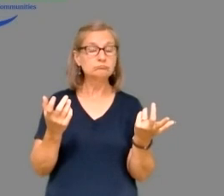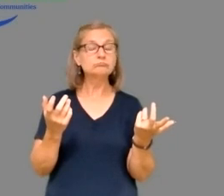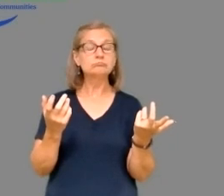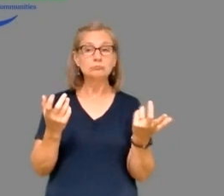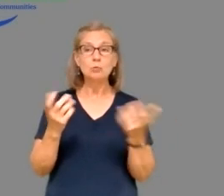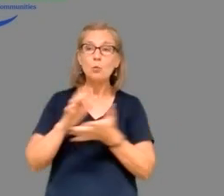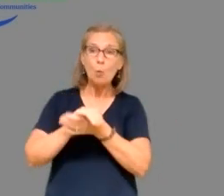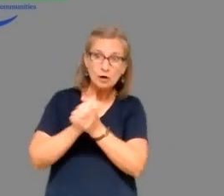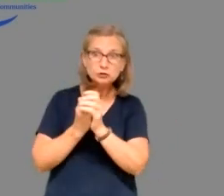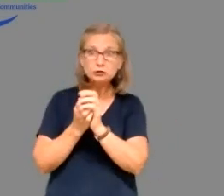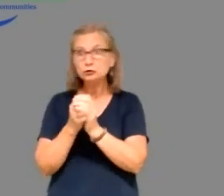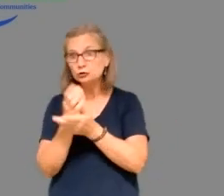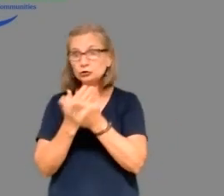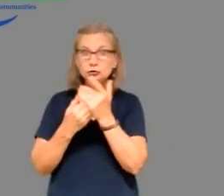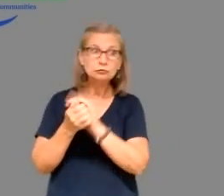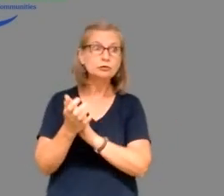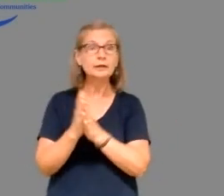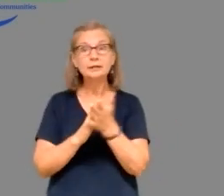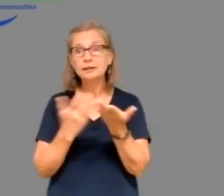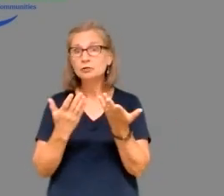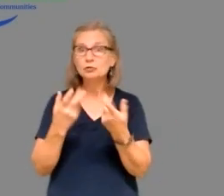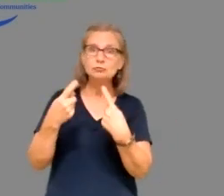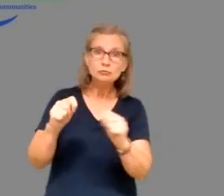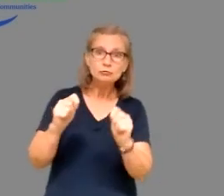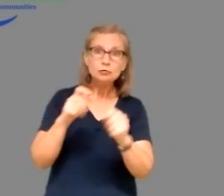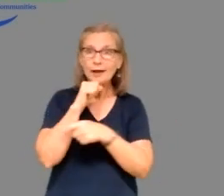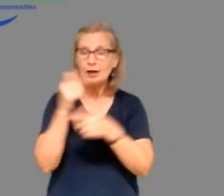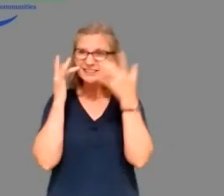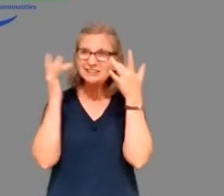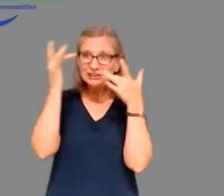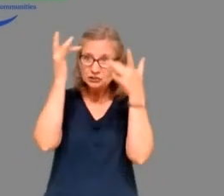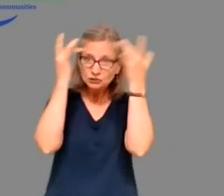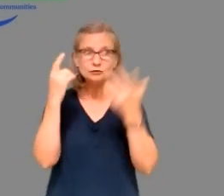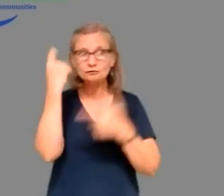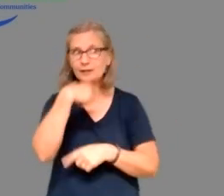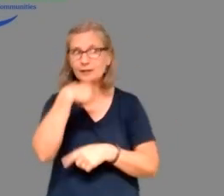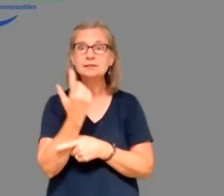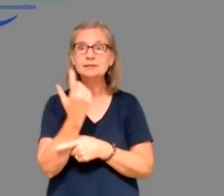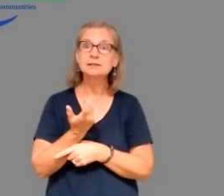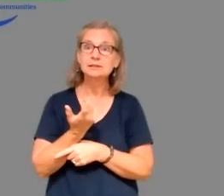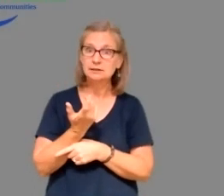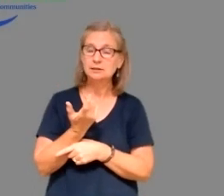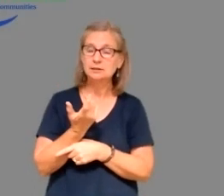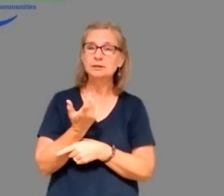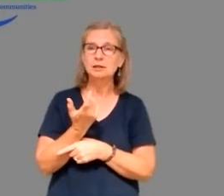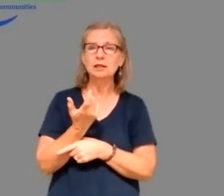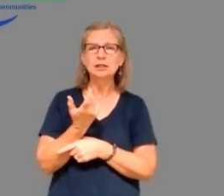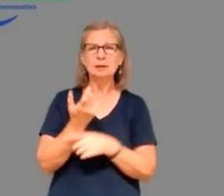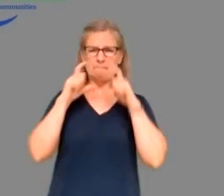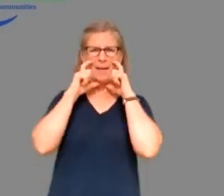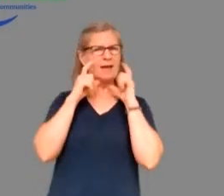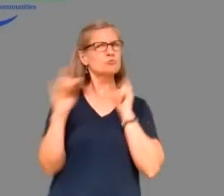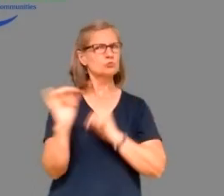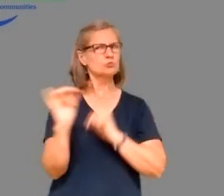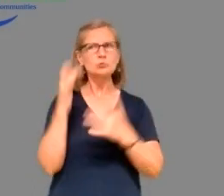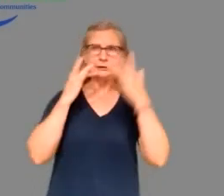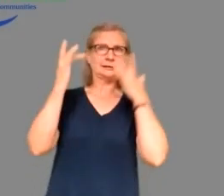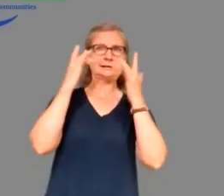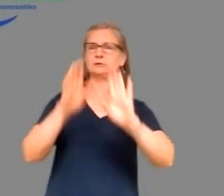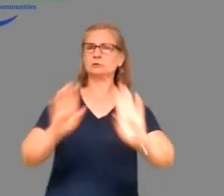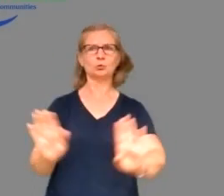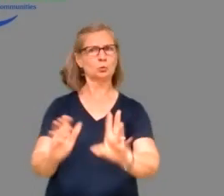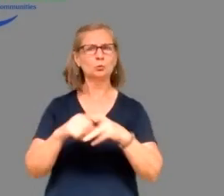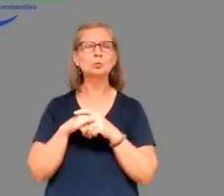wash your hands thoroughly, trying not to touch your face or anything like that. Even with the mask on, that could eventually end